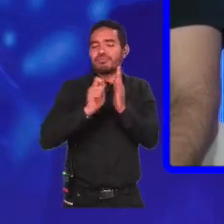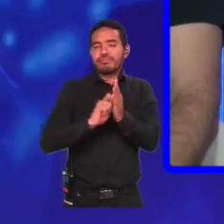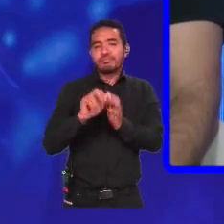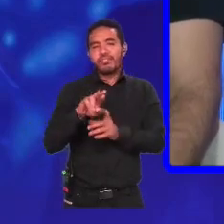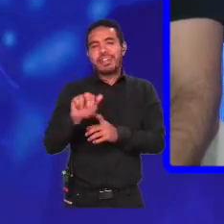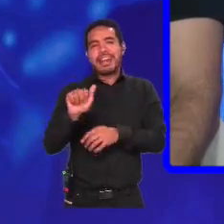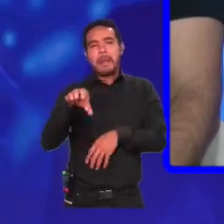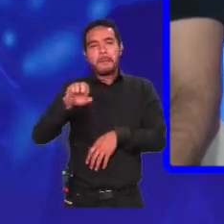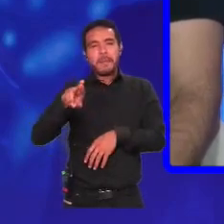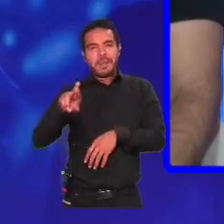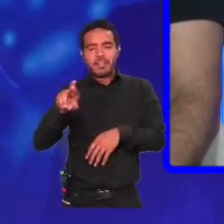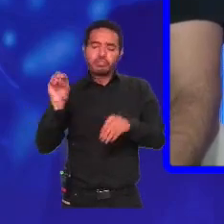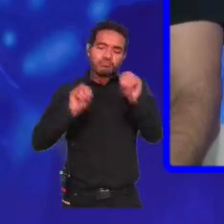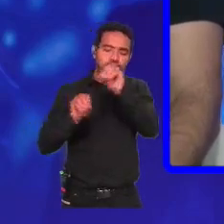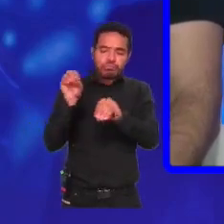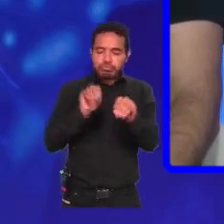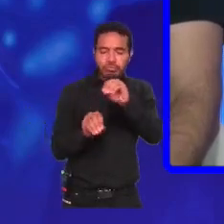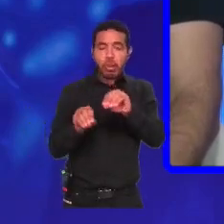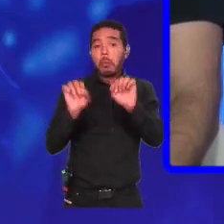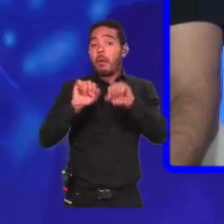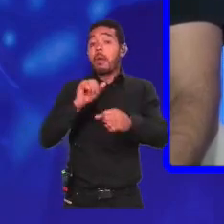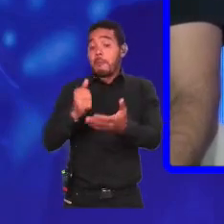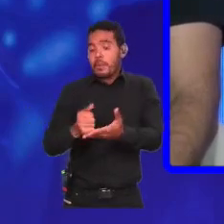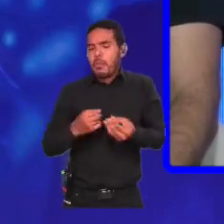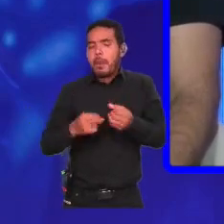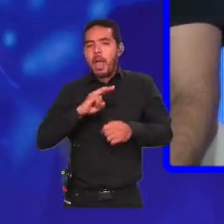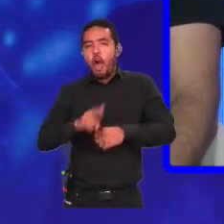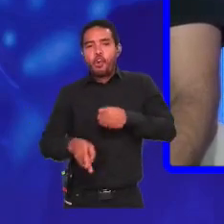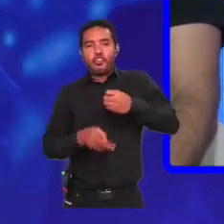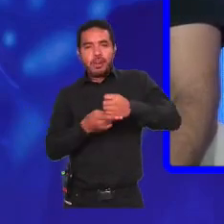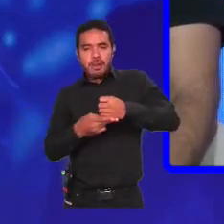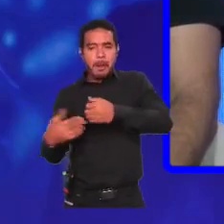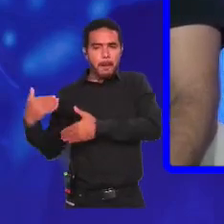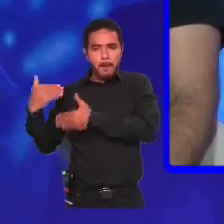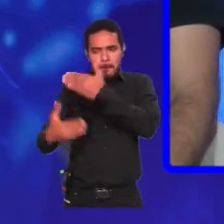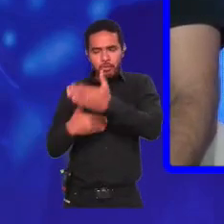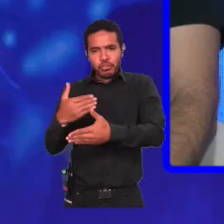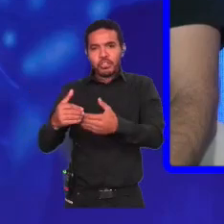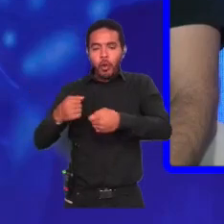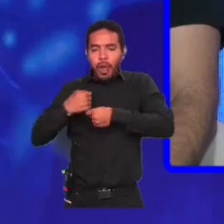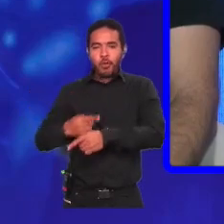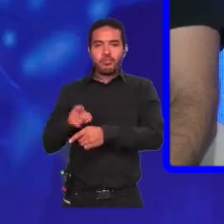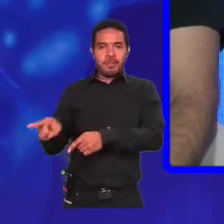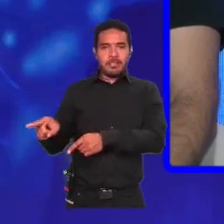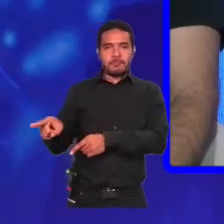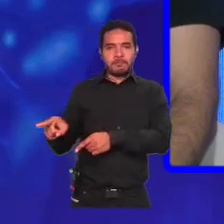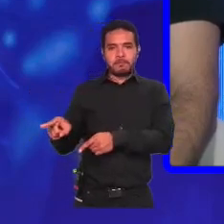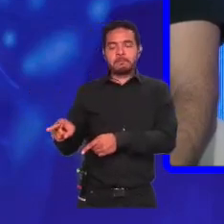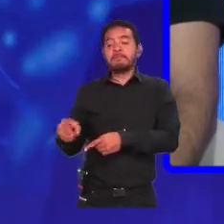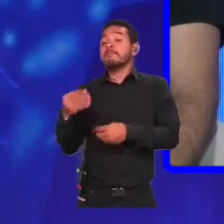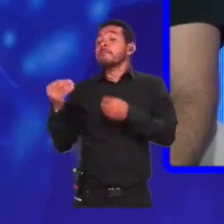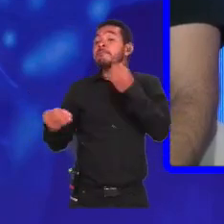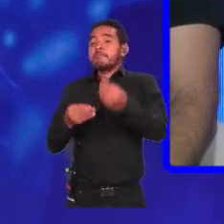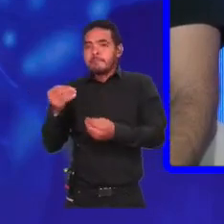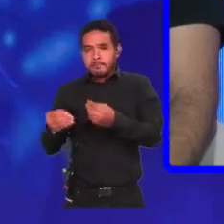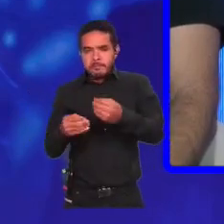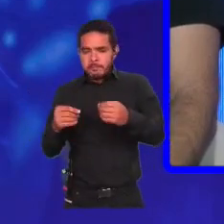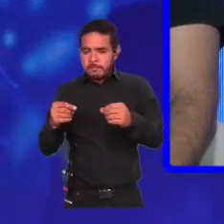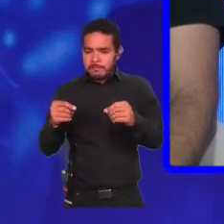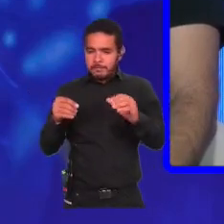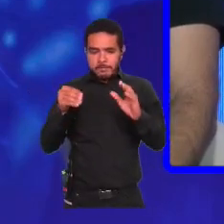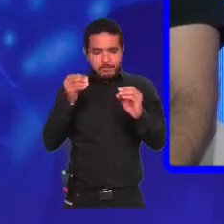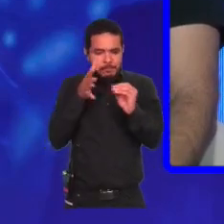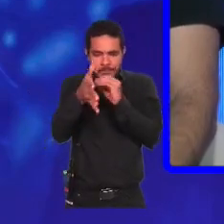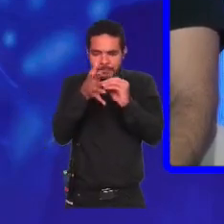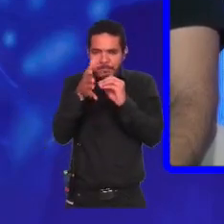know, save this automated process, automate this process so that I can just tag metadata in files and just do it automatically in a